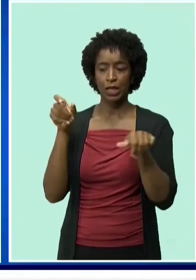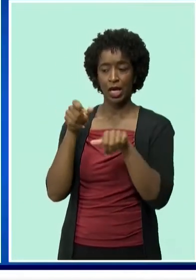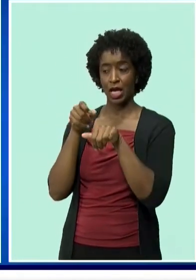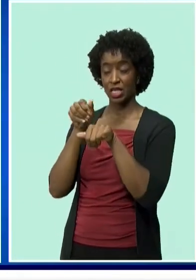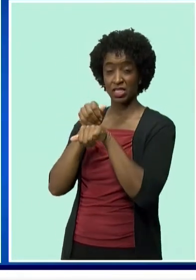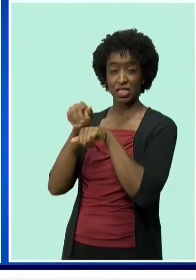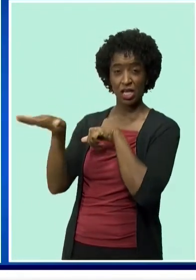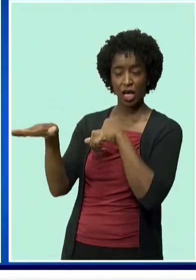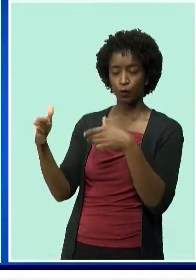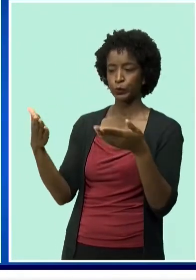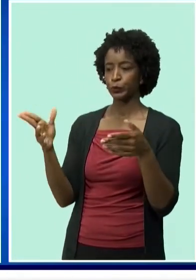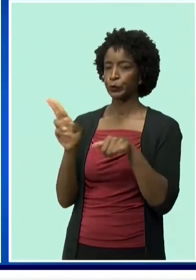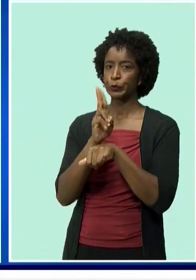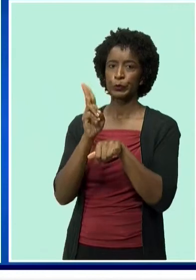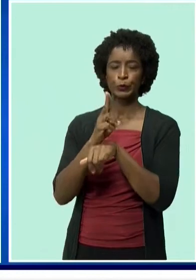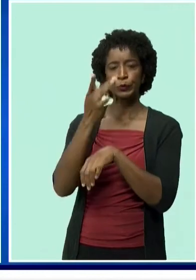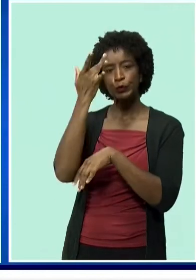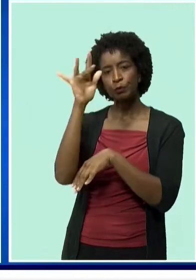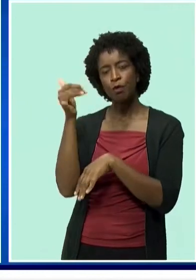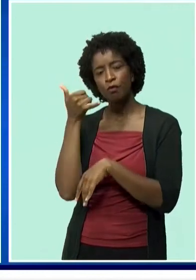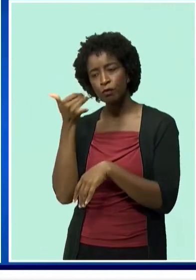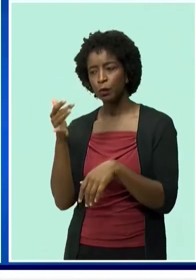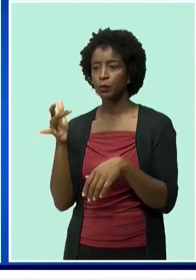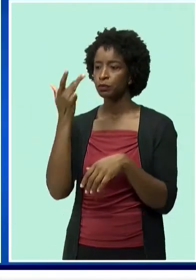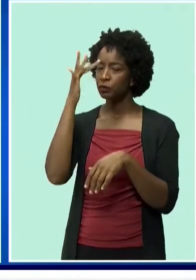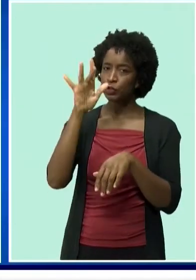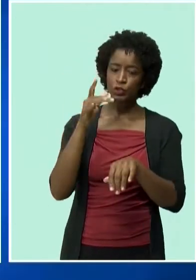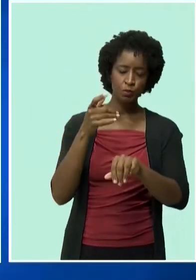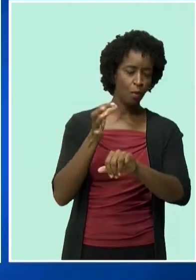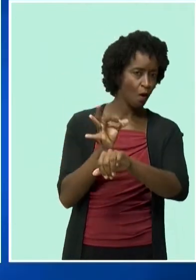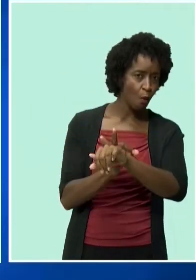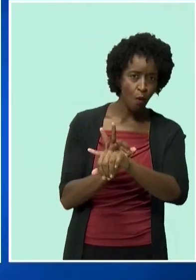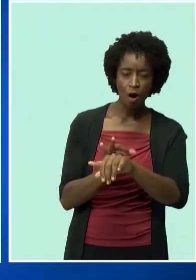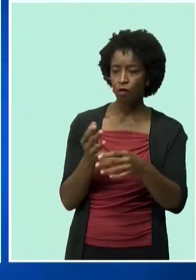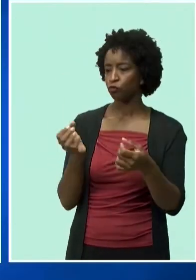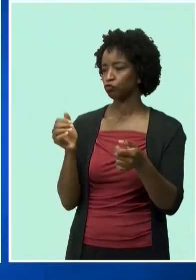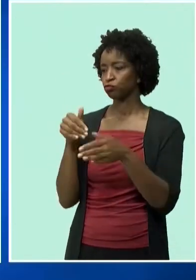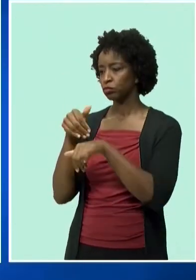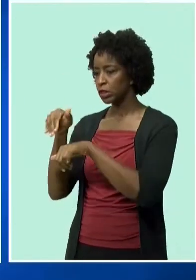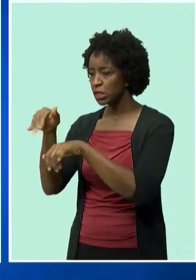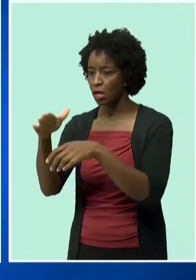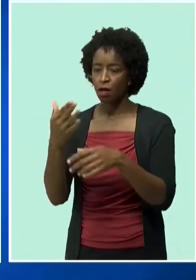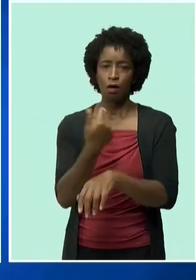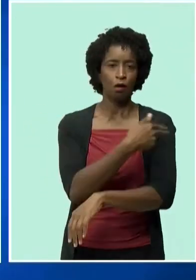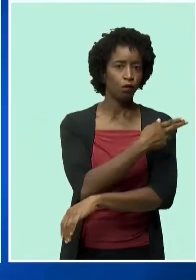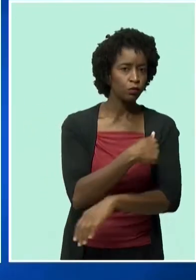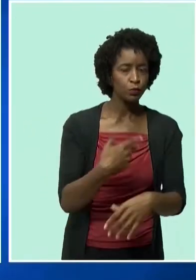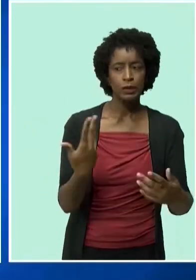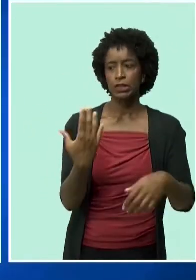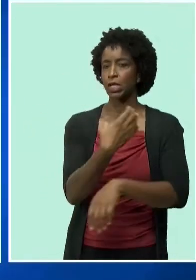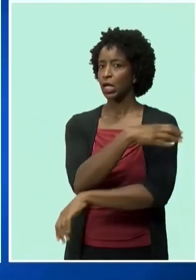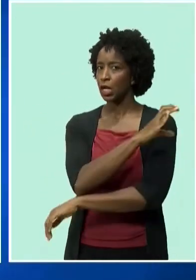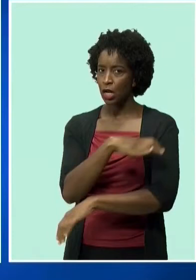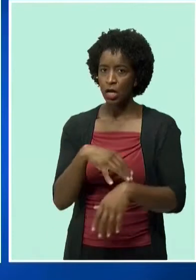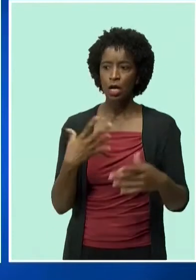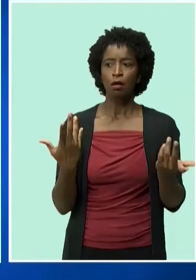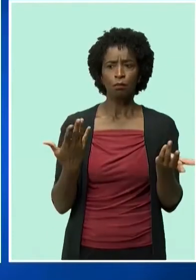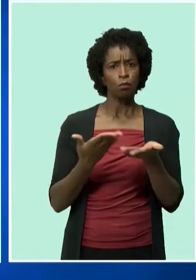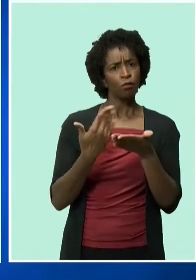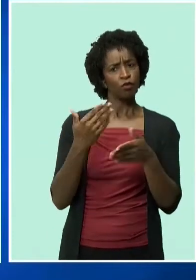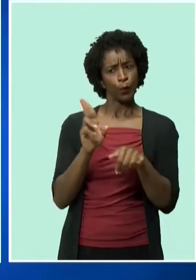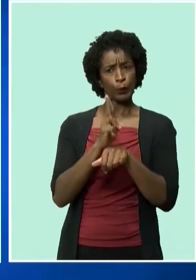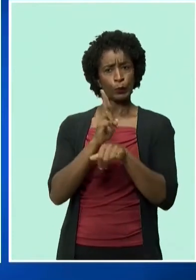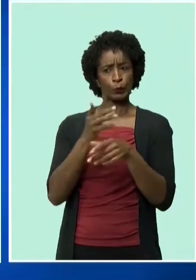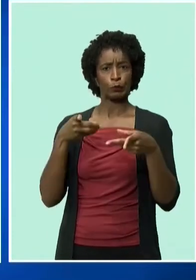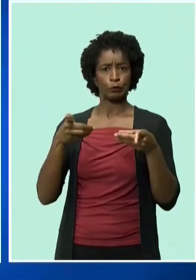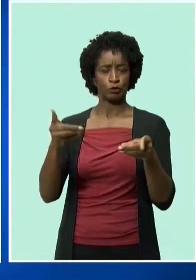their smartwatches to the polyclinic or the hospital. These are technologies we use in a much smaller scale during COVID. We